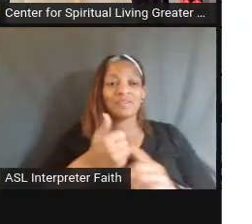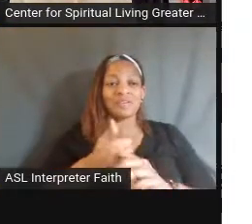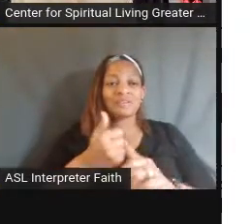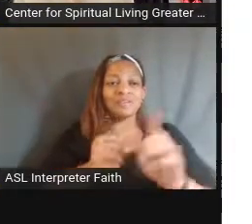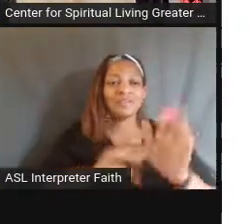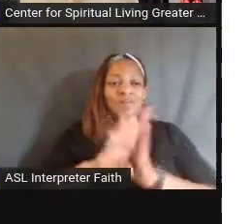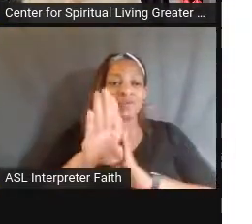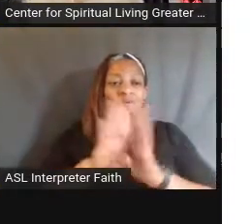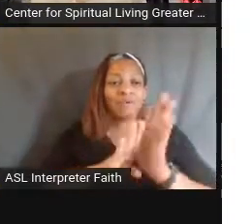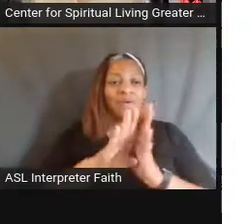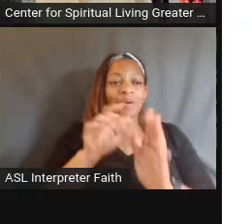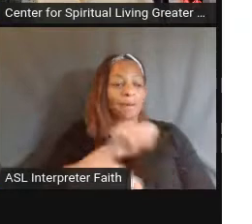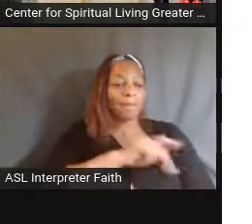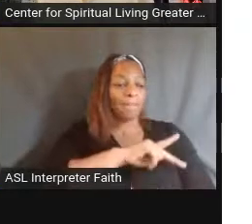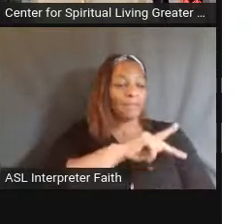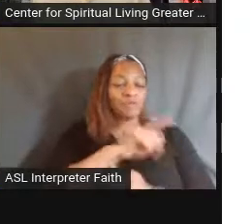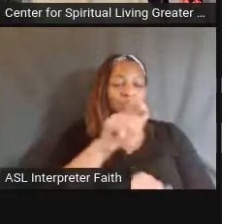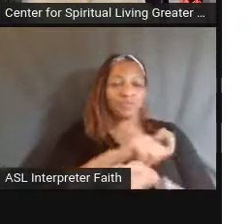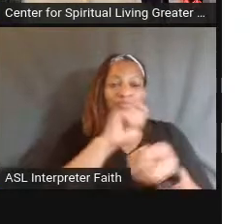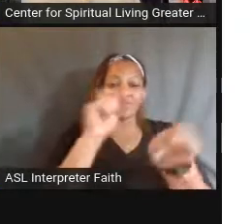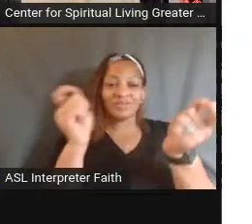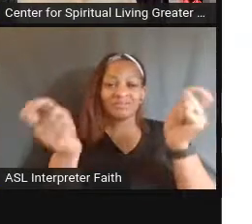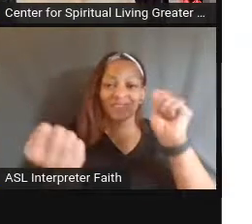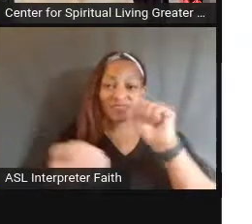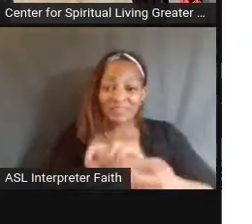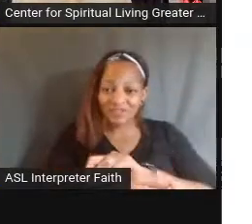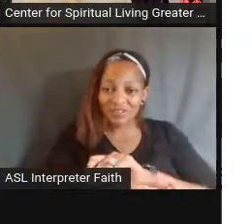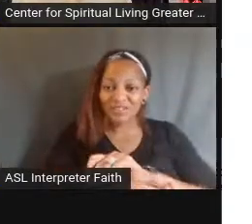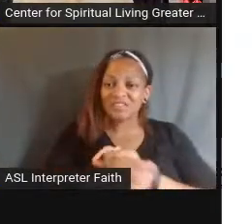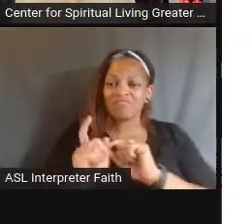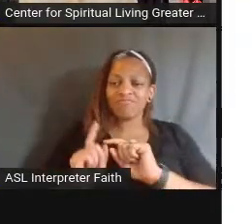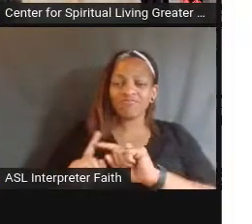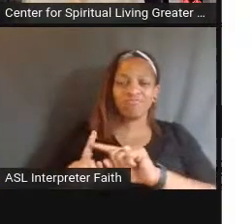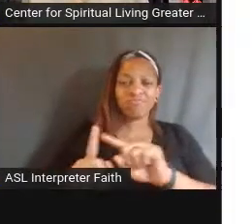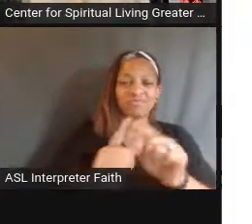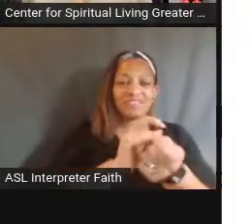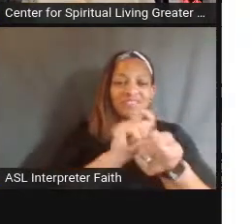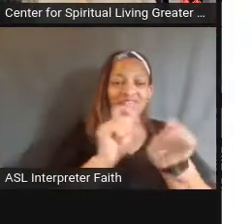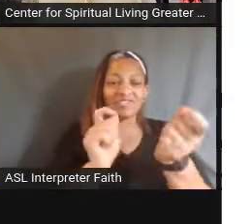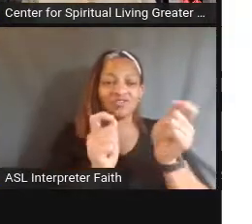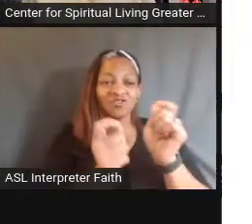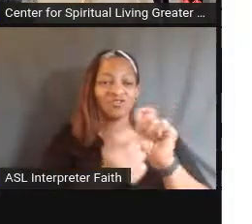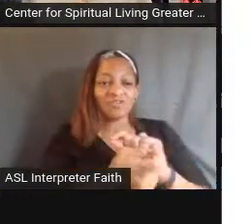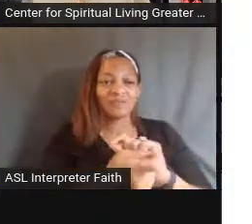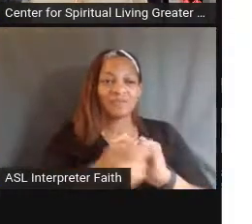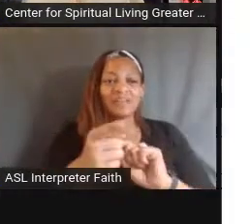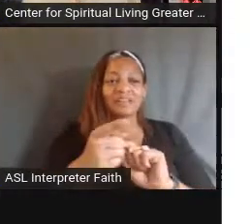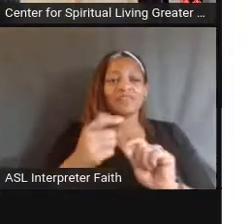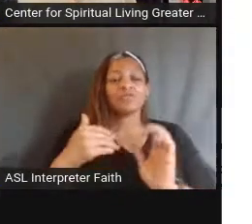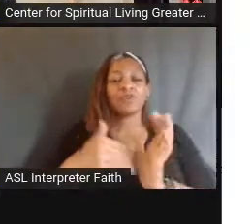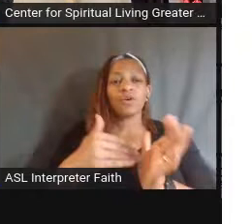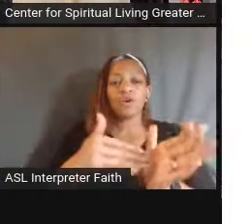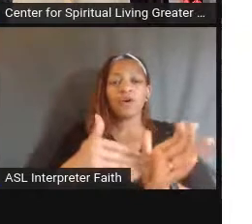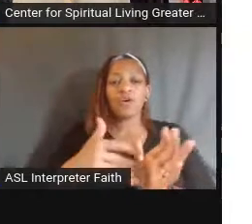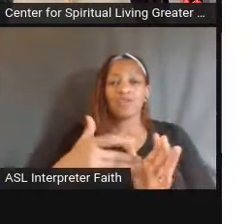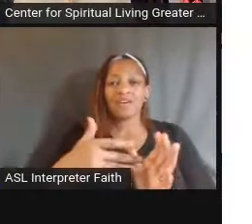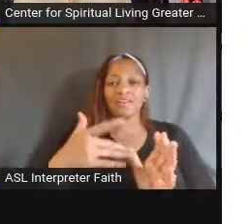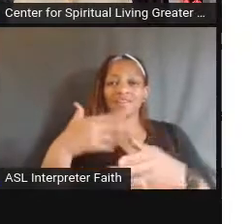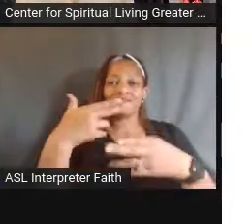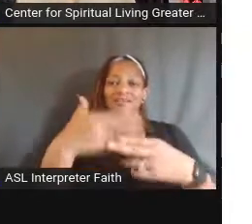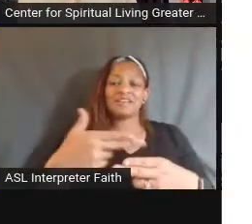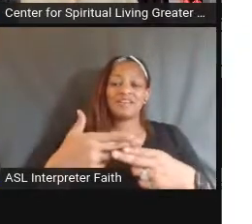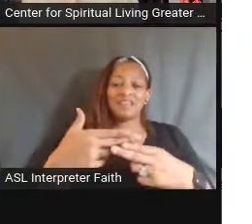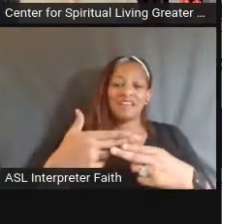transformation, transmutation, and transfiguration, he has frequently been referred to as a Renaissance